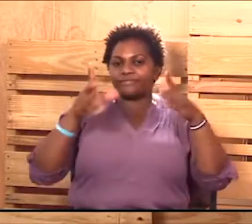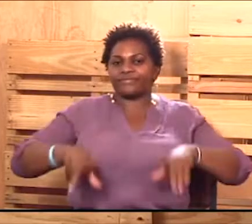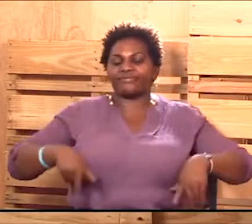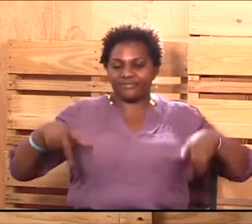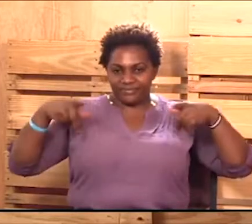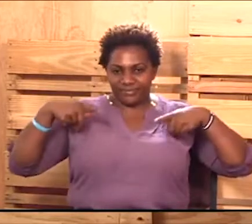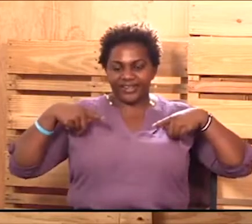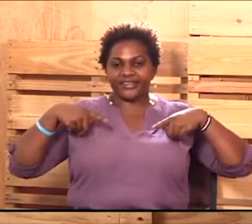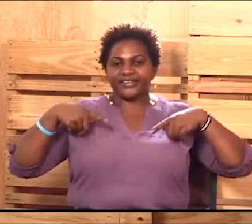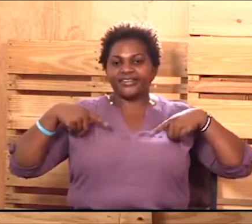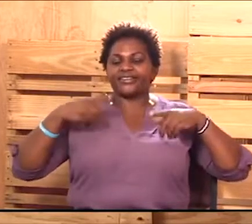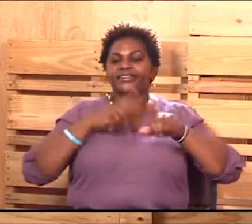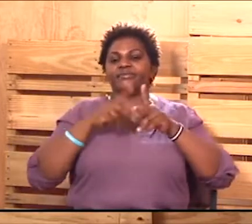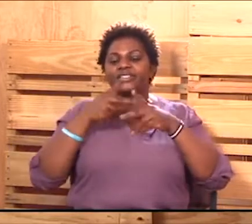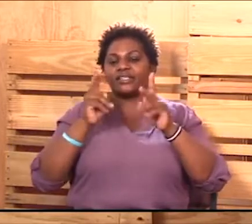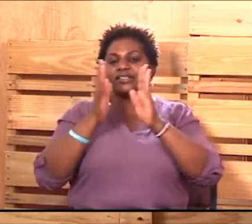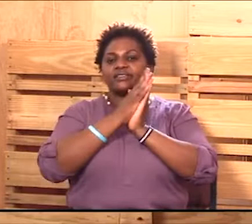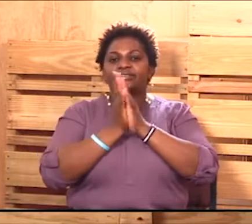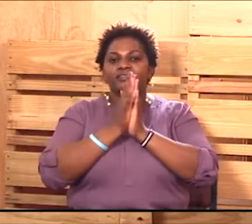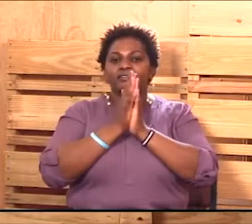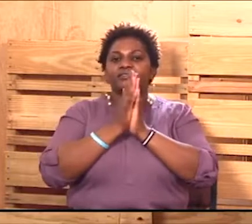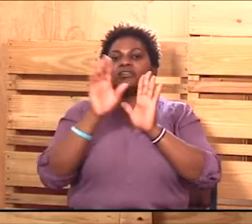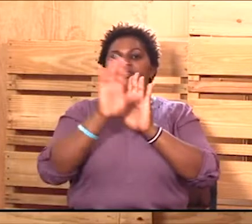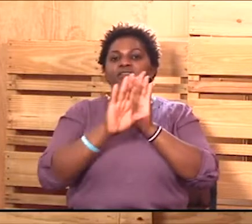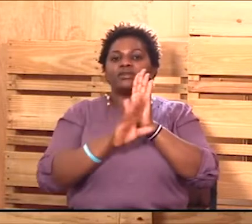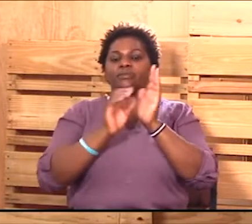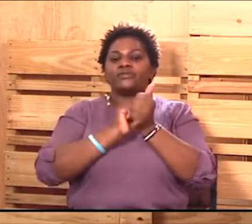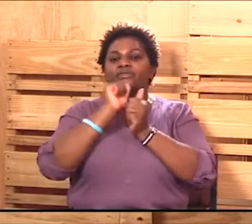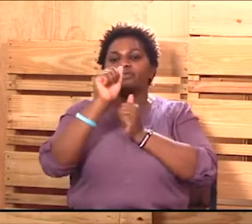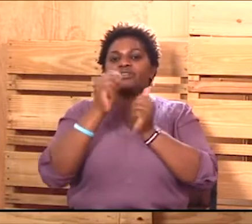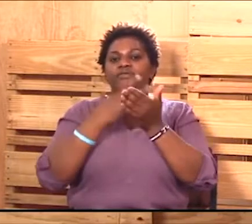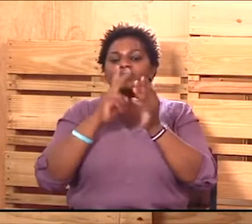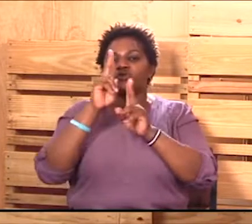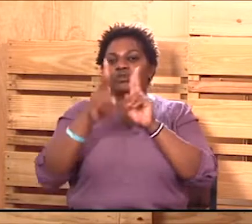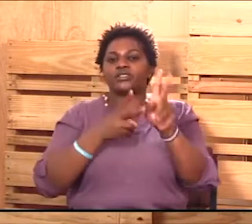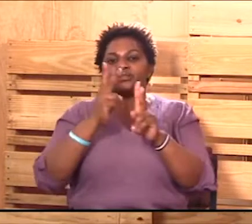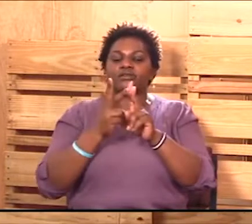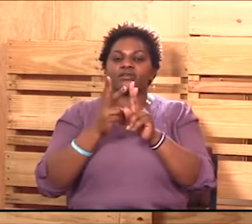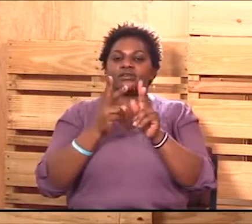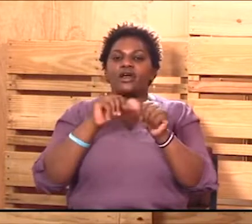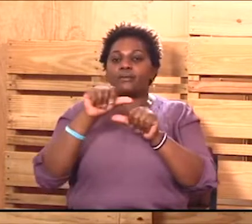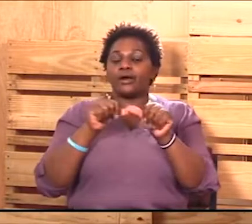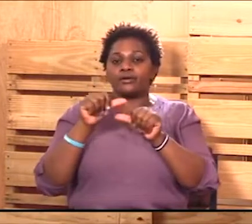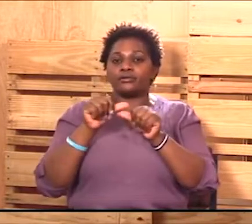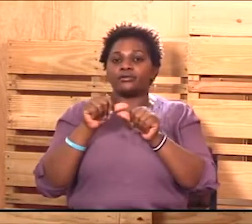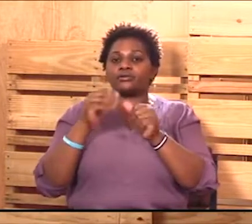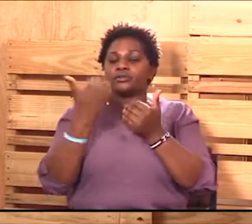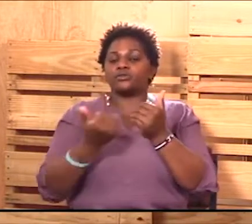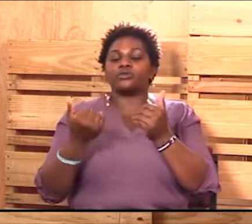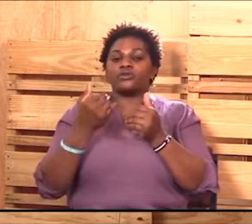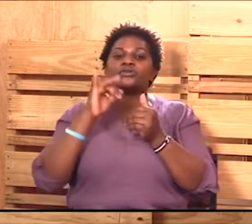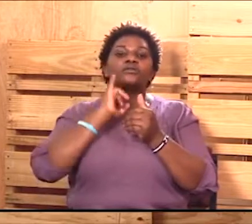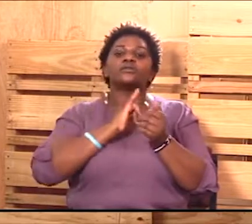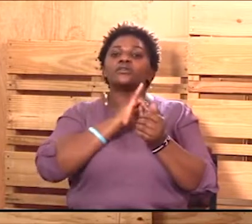lives. And as we begin our story in chapter 15, verse 22, it's talking about the children of